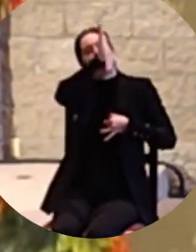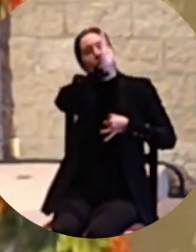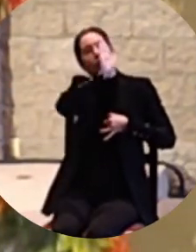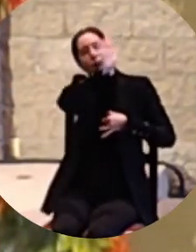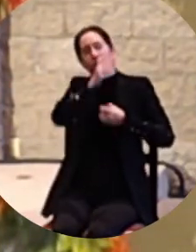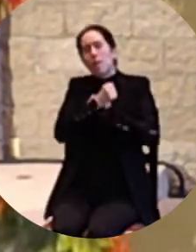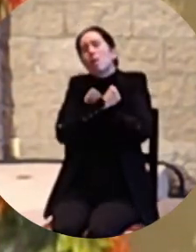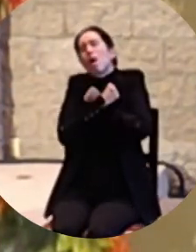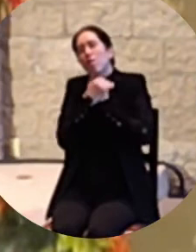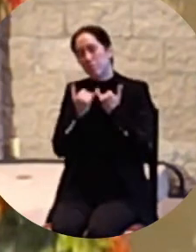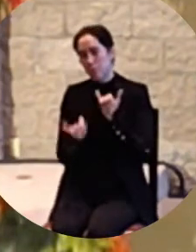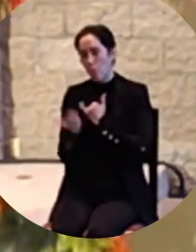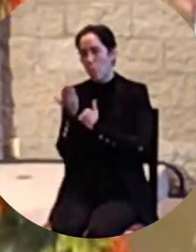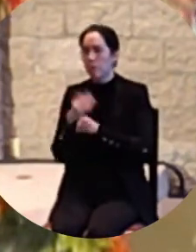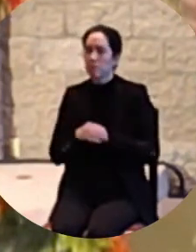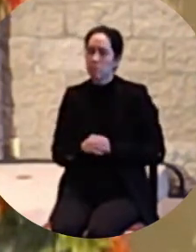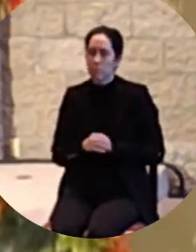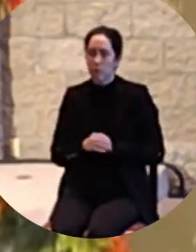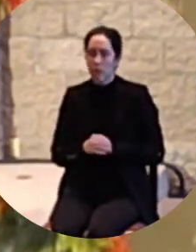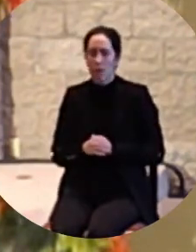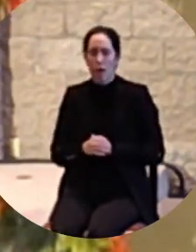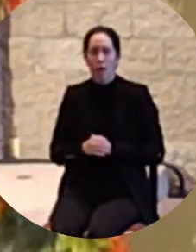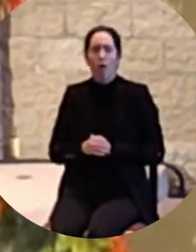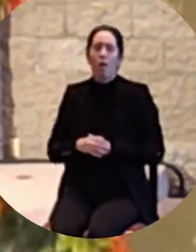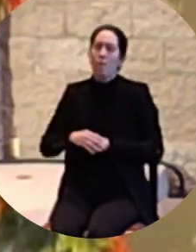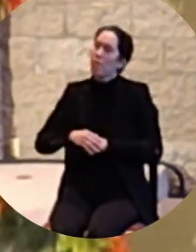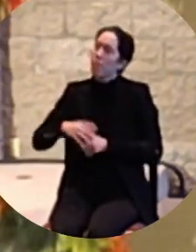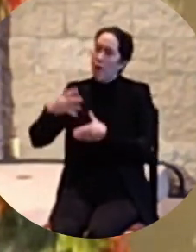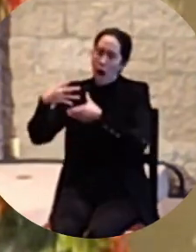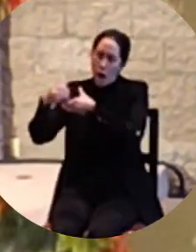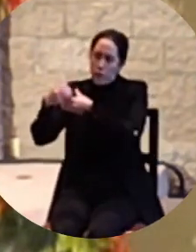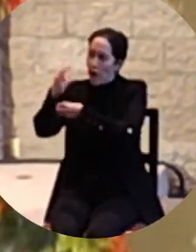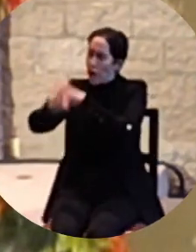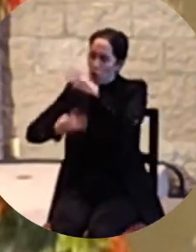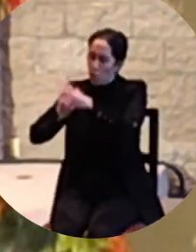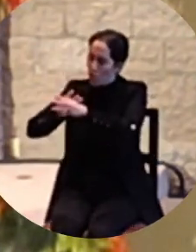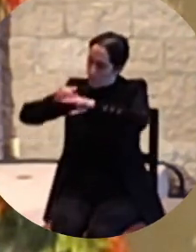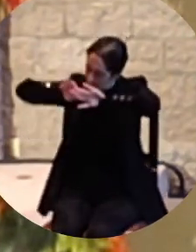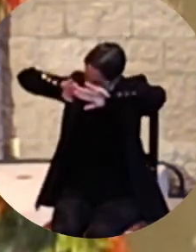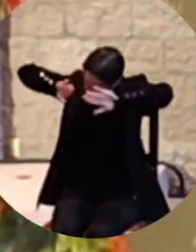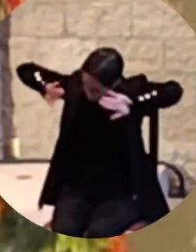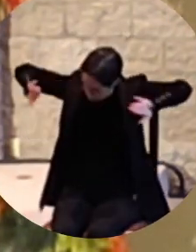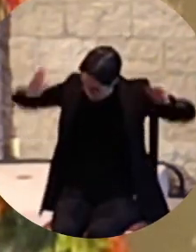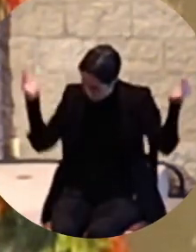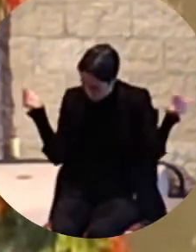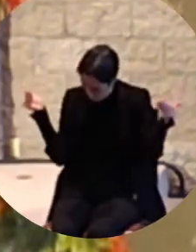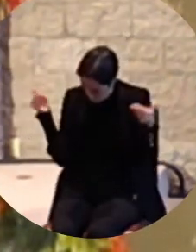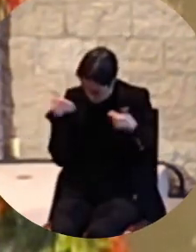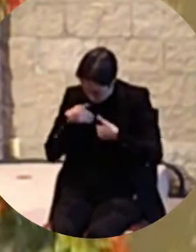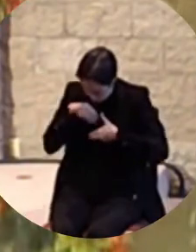Let's just gently close out the outside world, and we bring our attention inward.